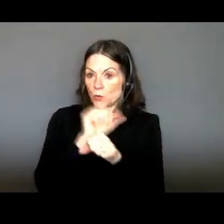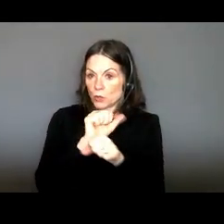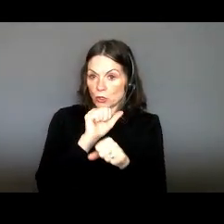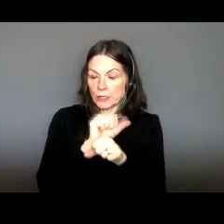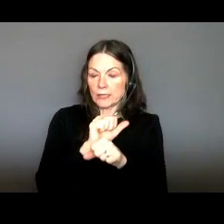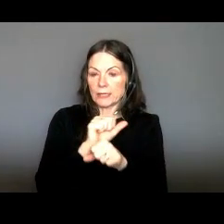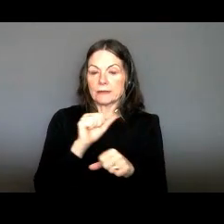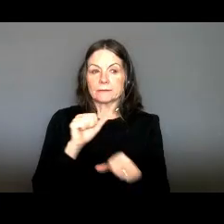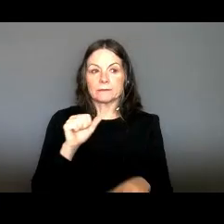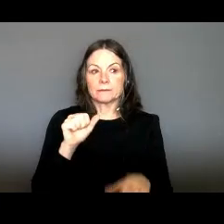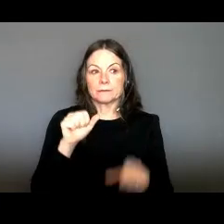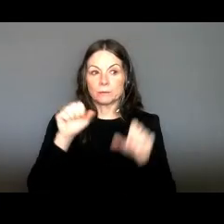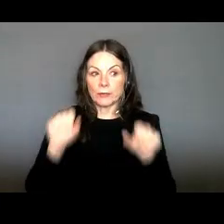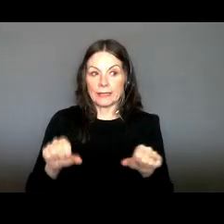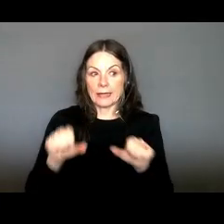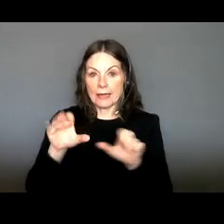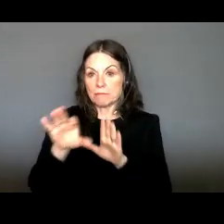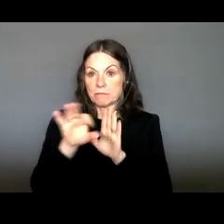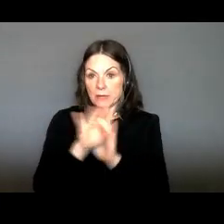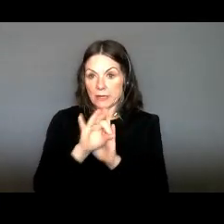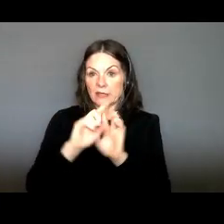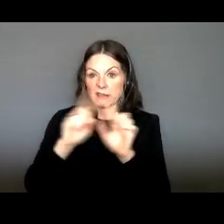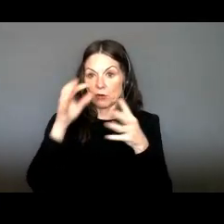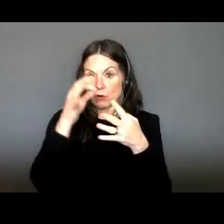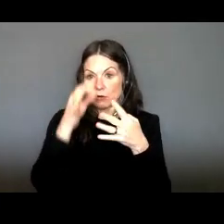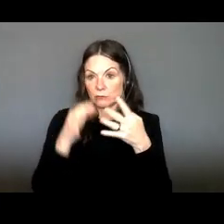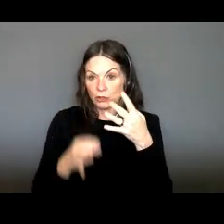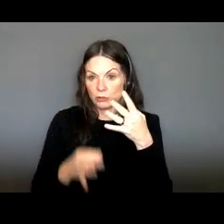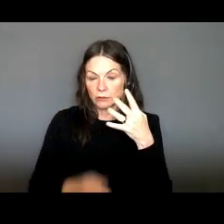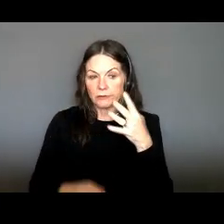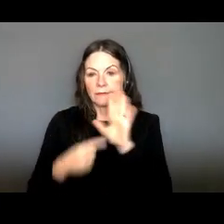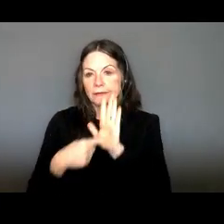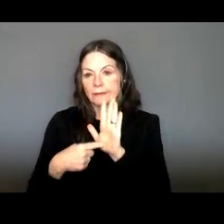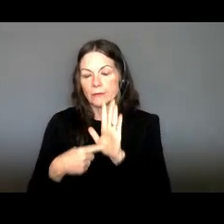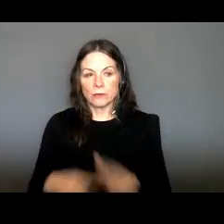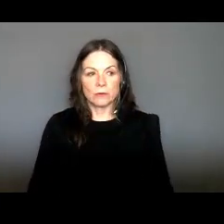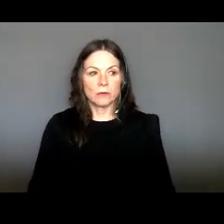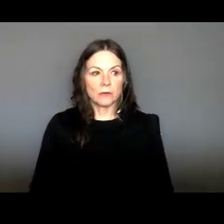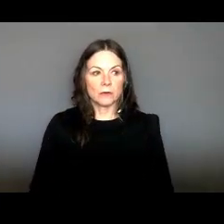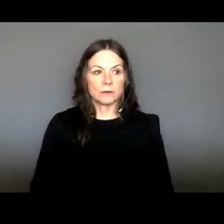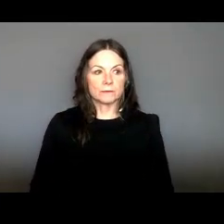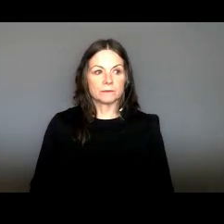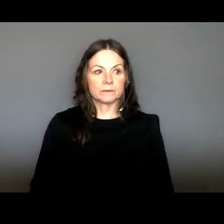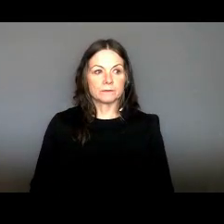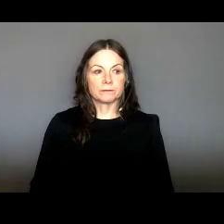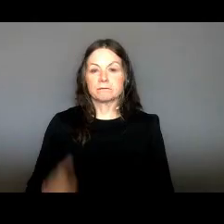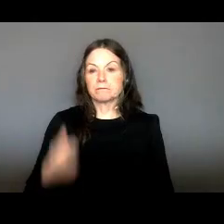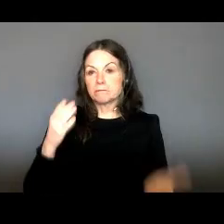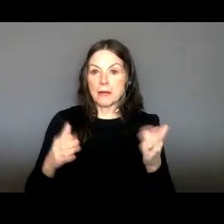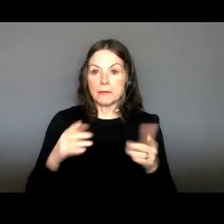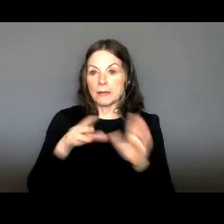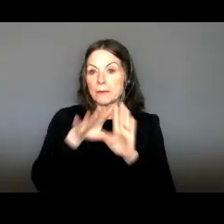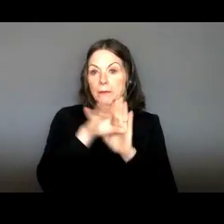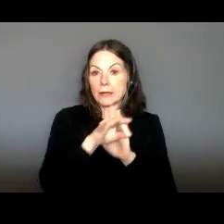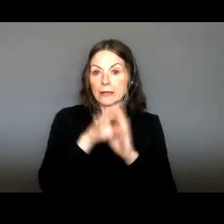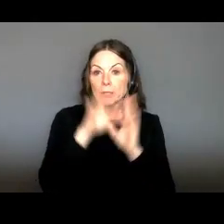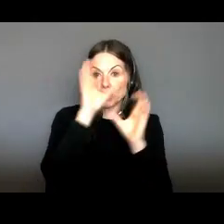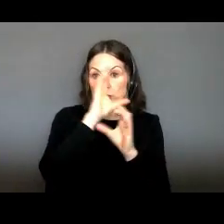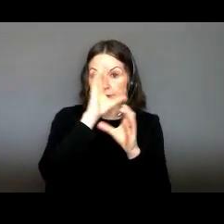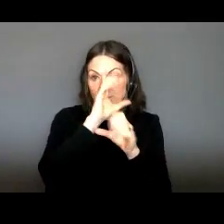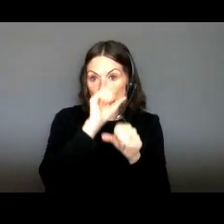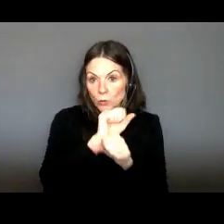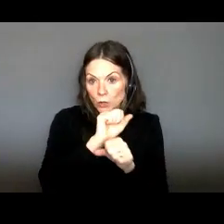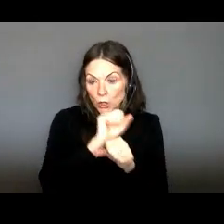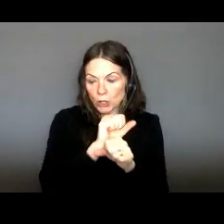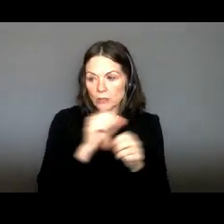can select different options. So we would say, for example, looking for work because I lost my job